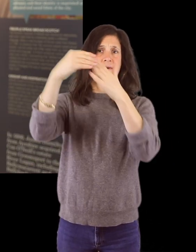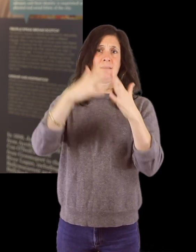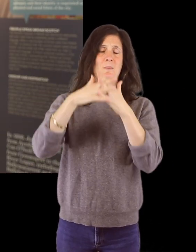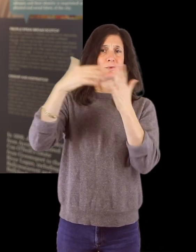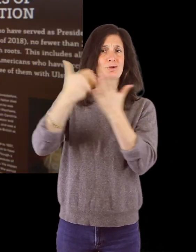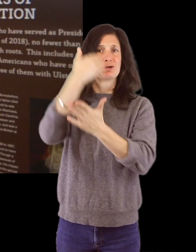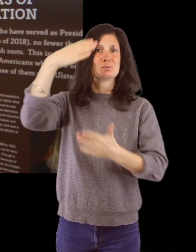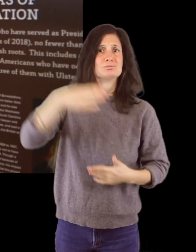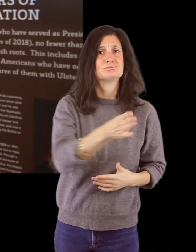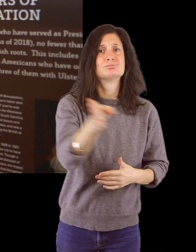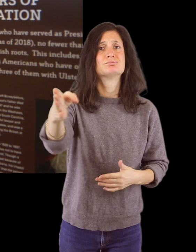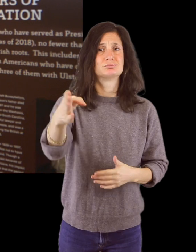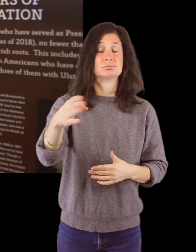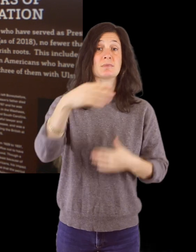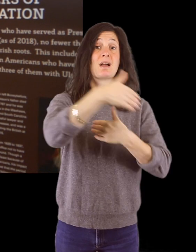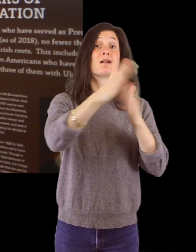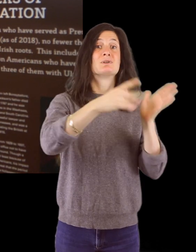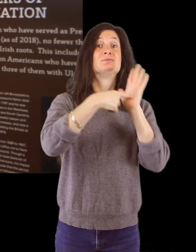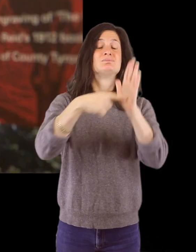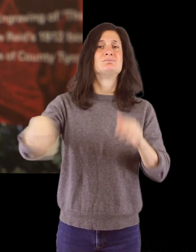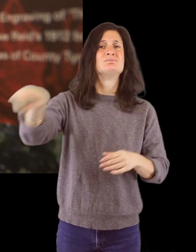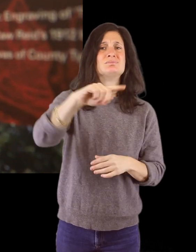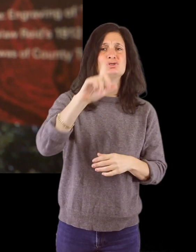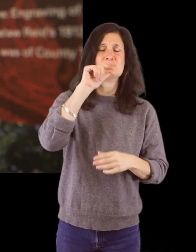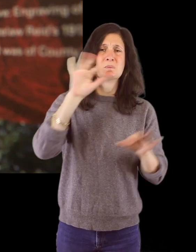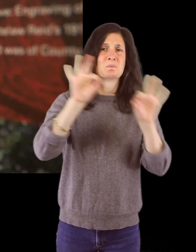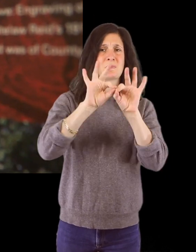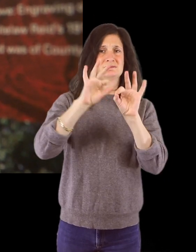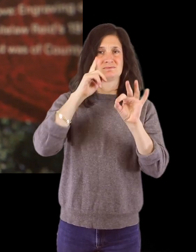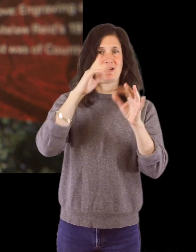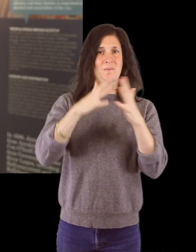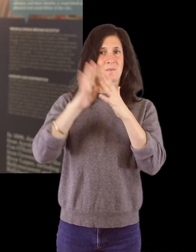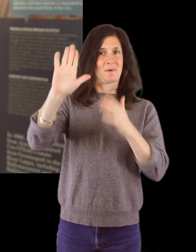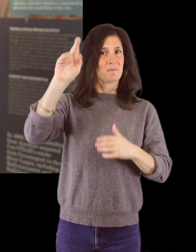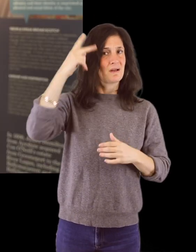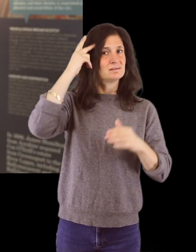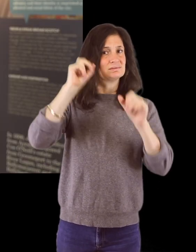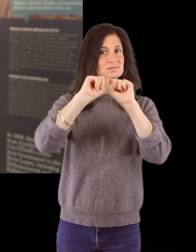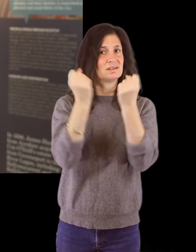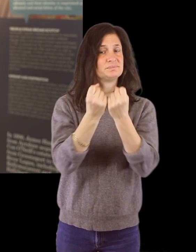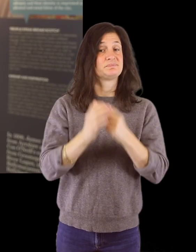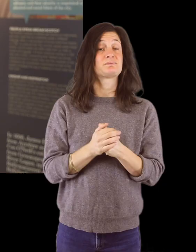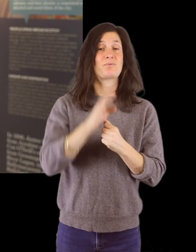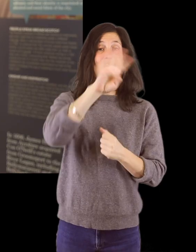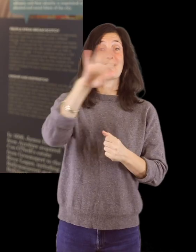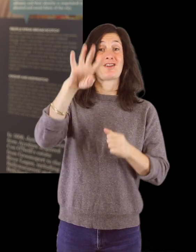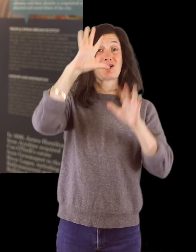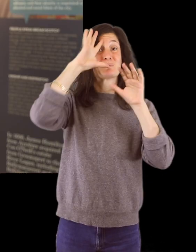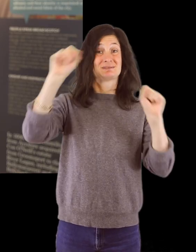taking America in a new direction. The gallery highlights those who have helped to shape America's politics and